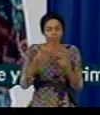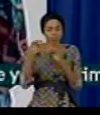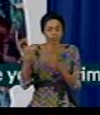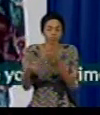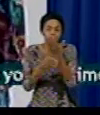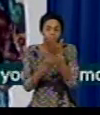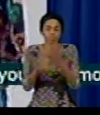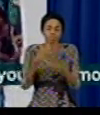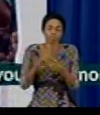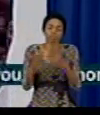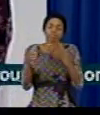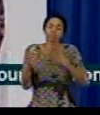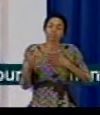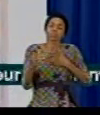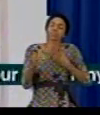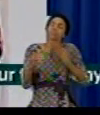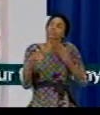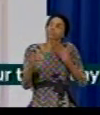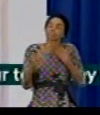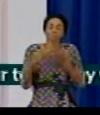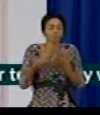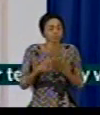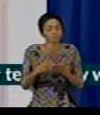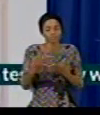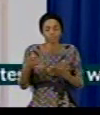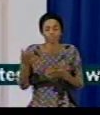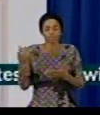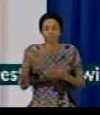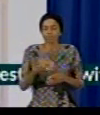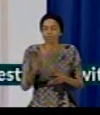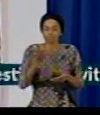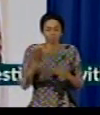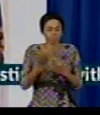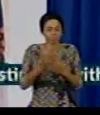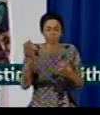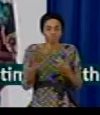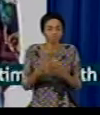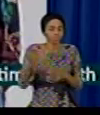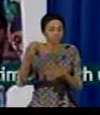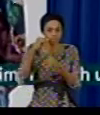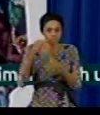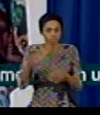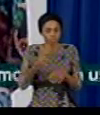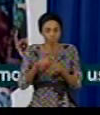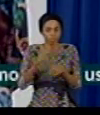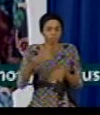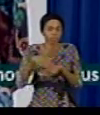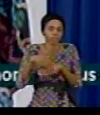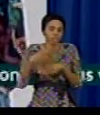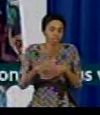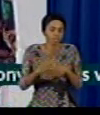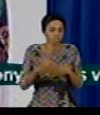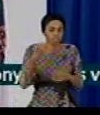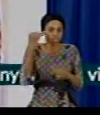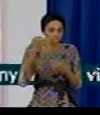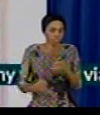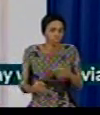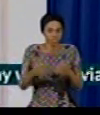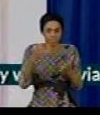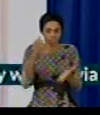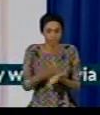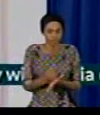throat. This thing was disturbing me. But after the final amen, there is something about it. For